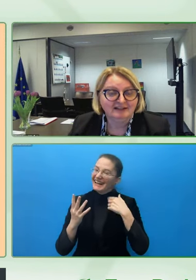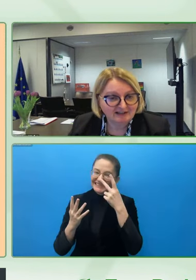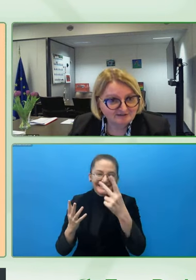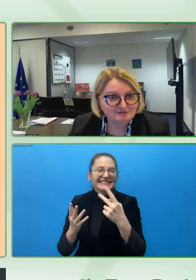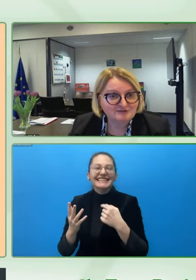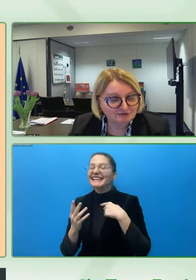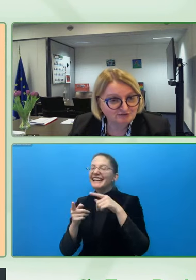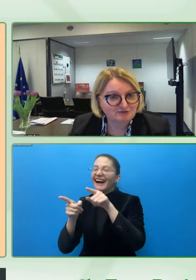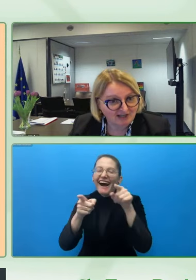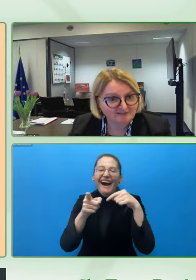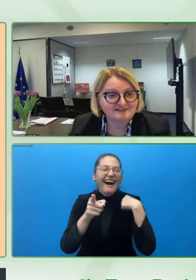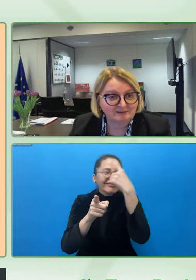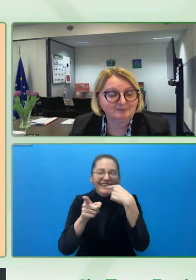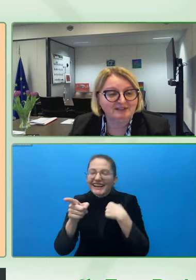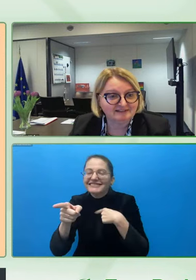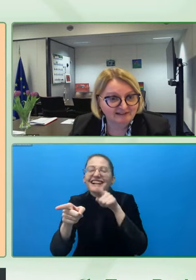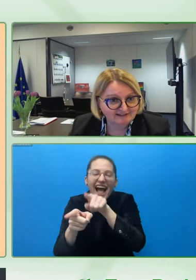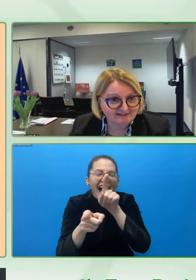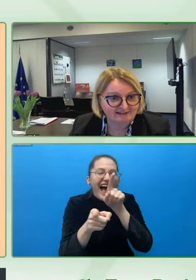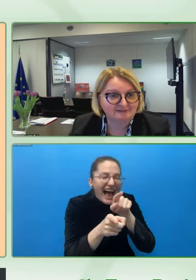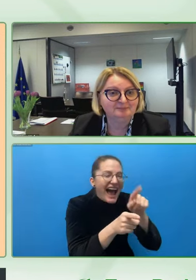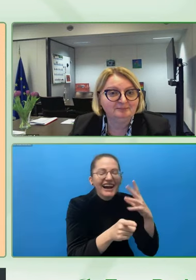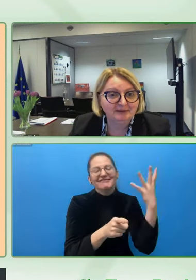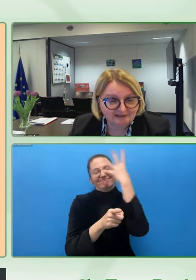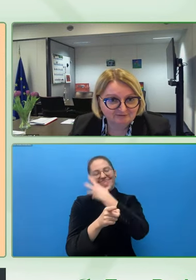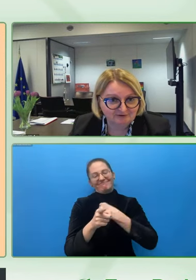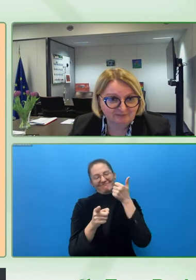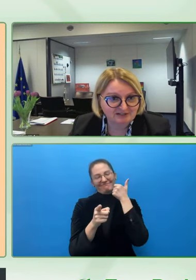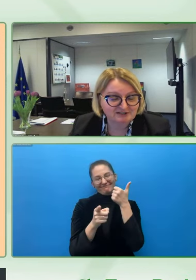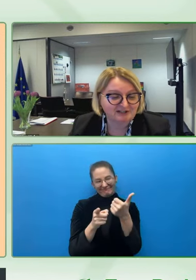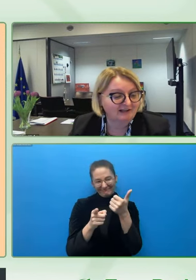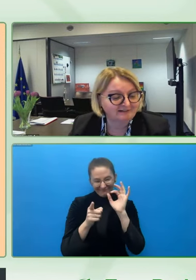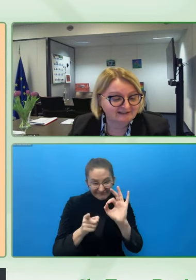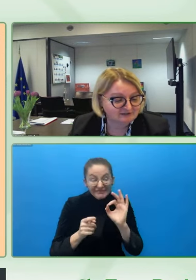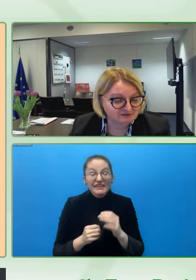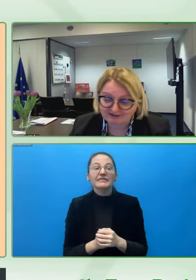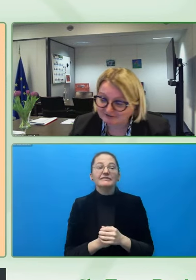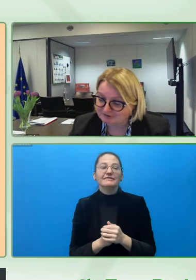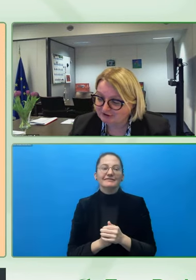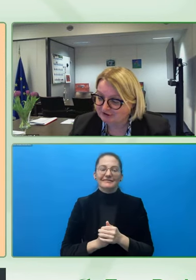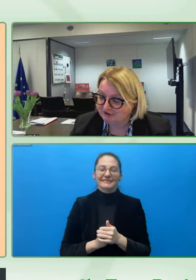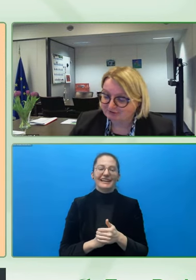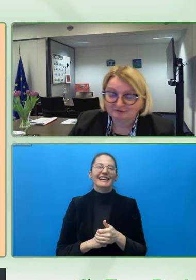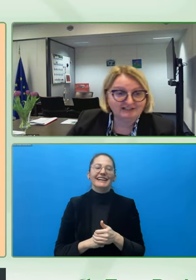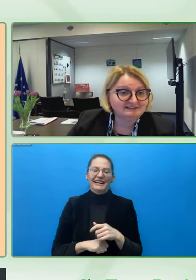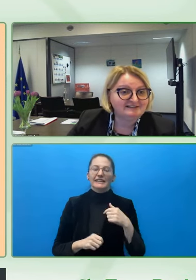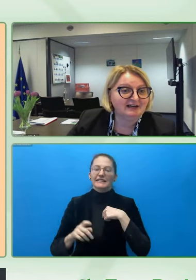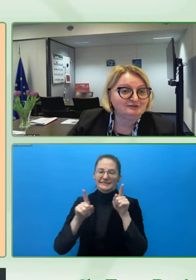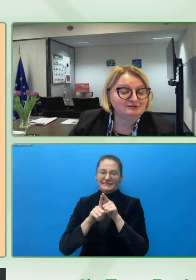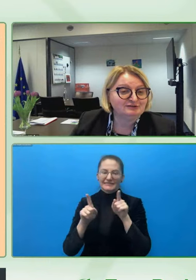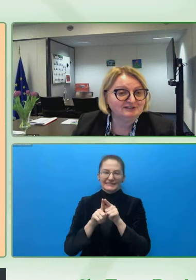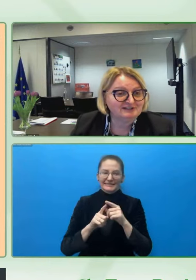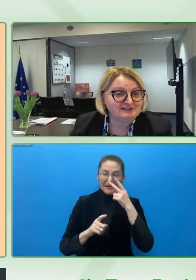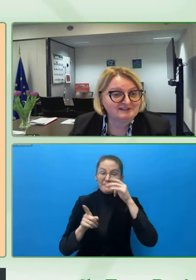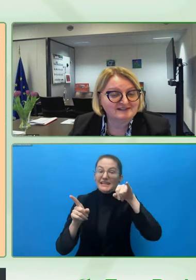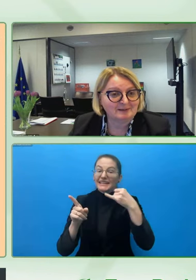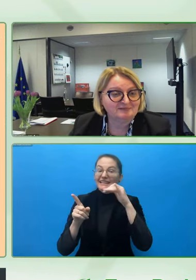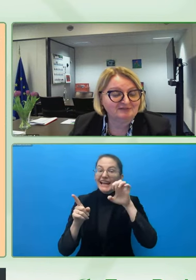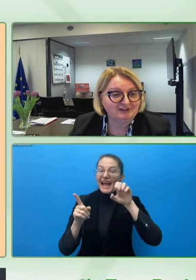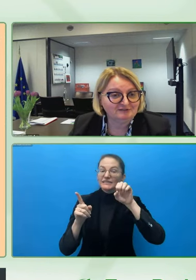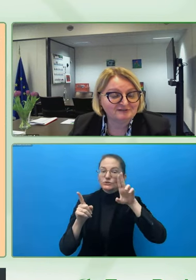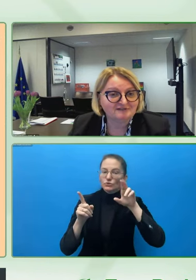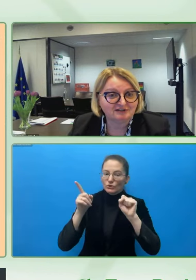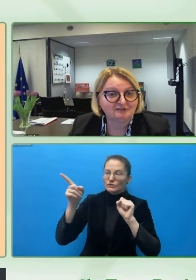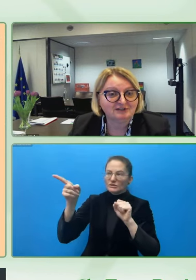And Jesus, you do have some big data and many information, and I try to write down